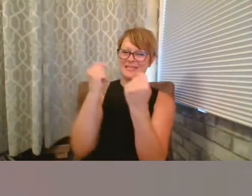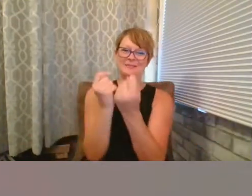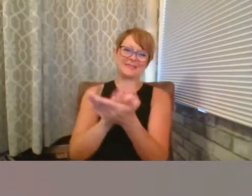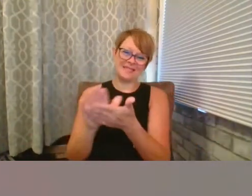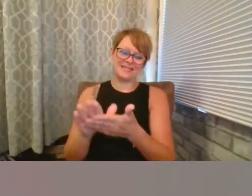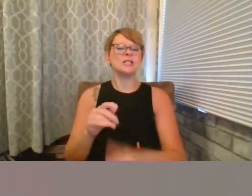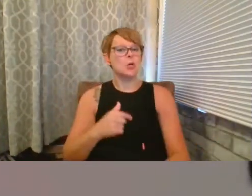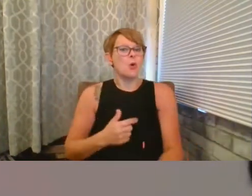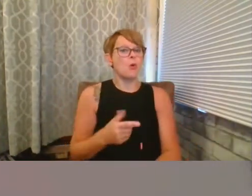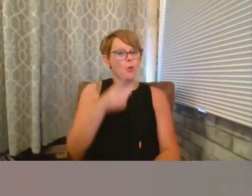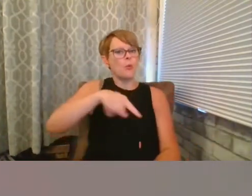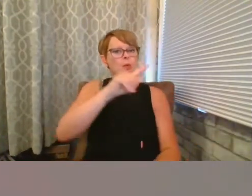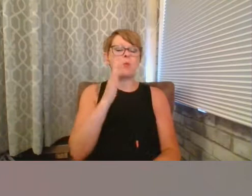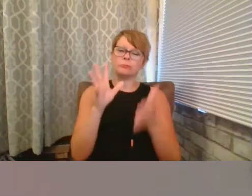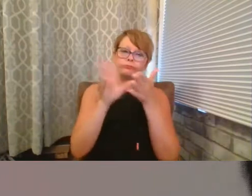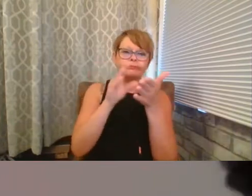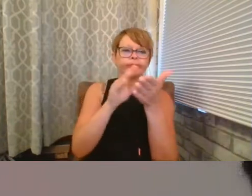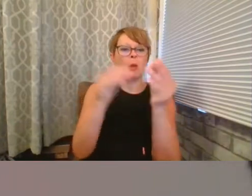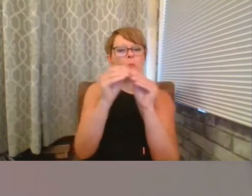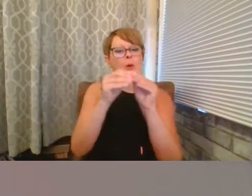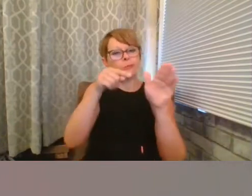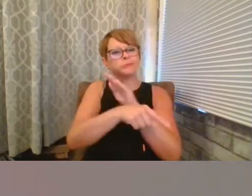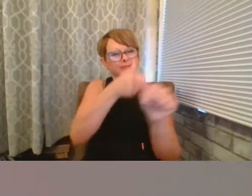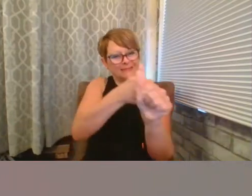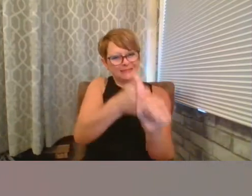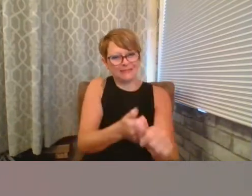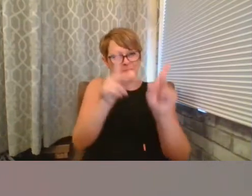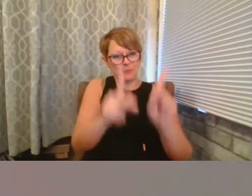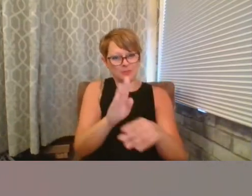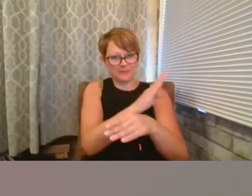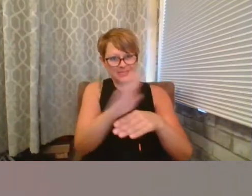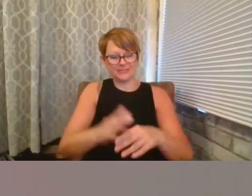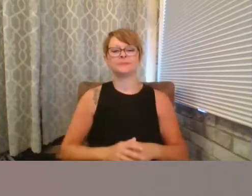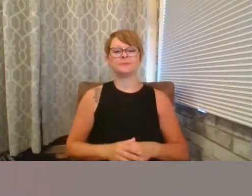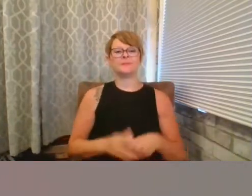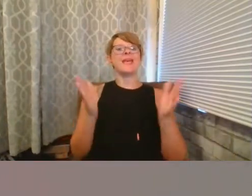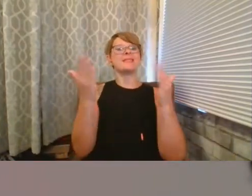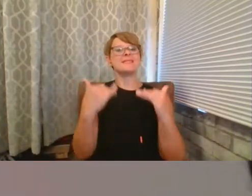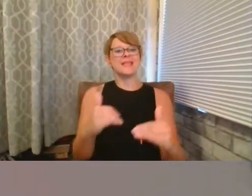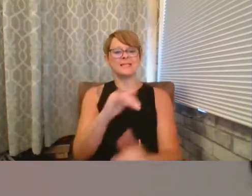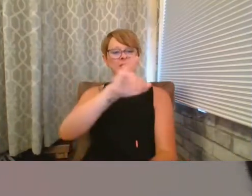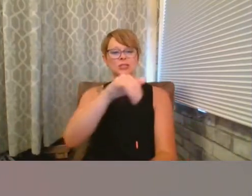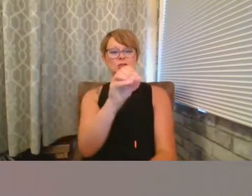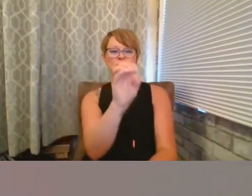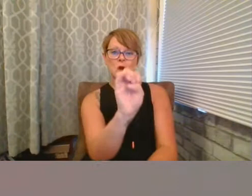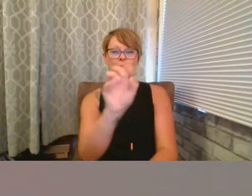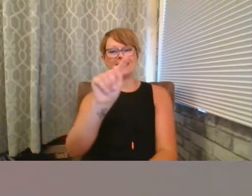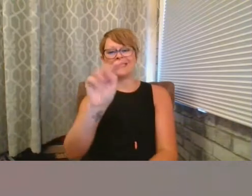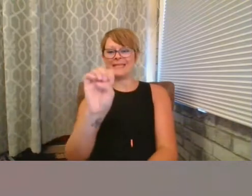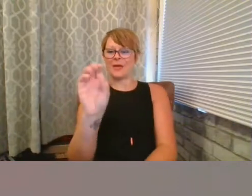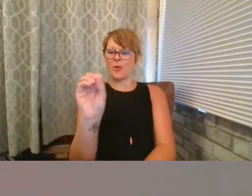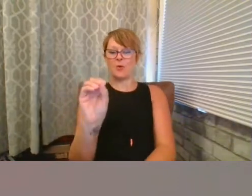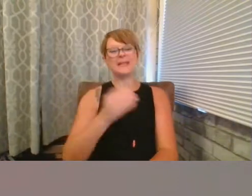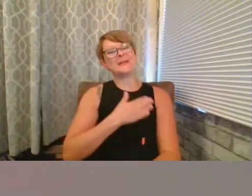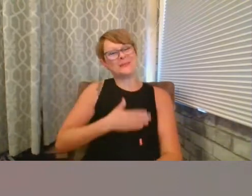as we go with our event. Next, I have Joe Teo. Mr. Teo, would you like to introduce yourself and say a